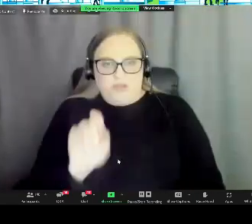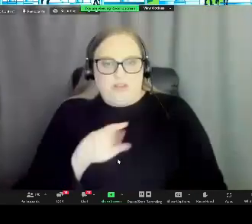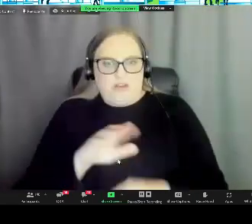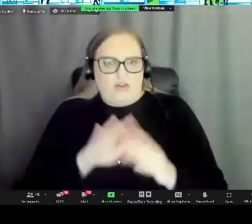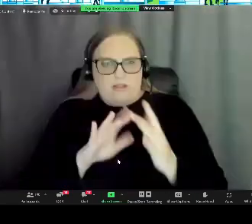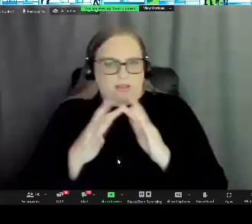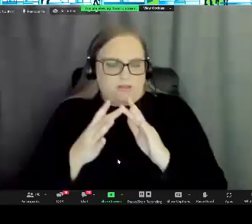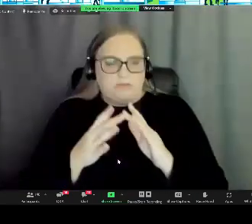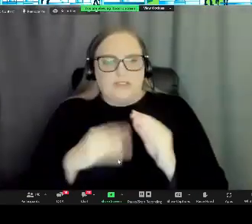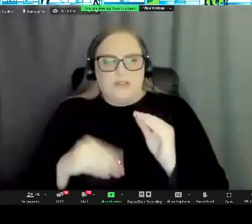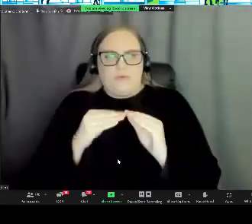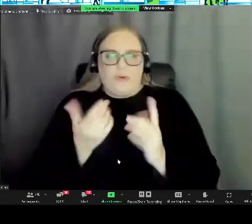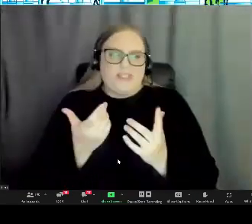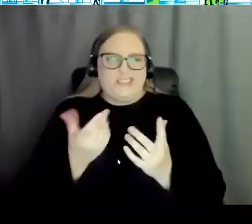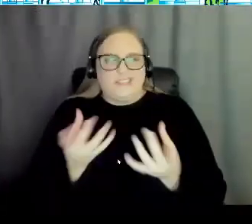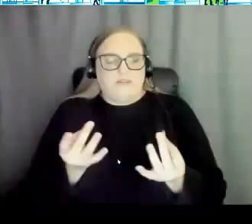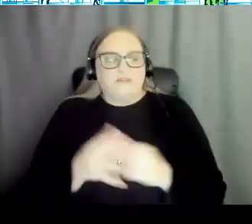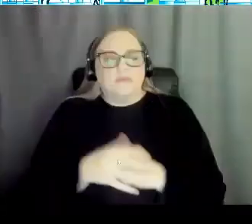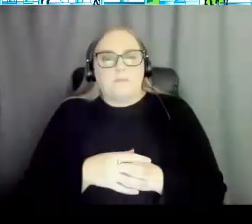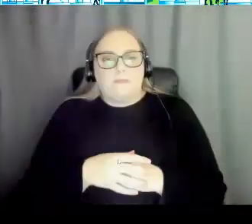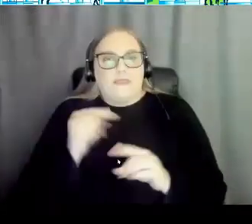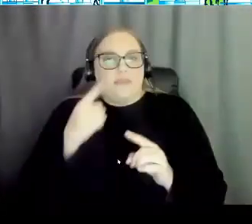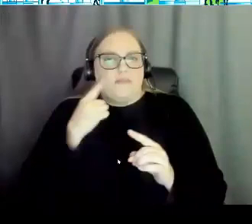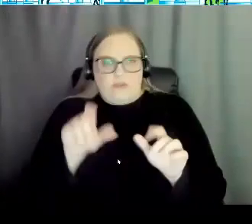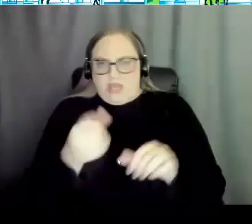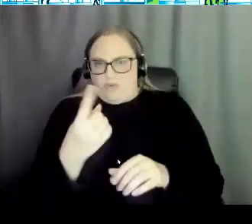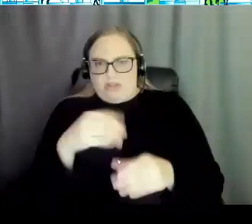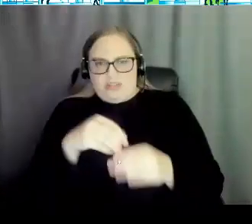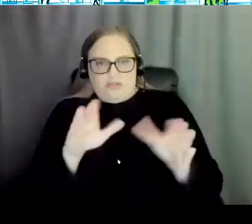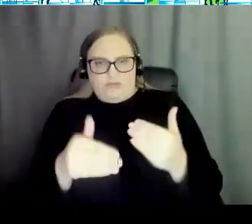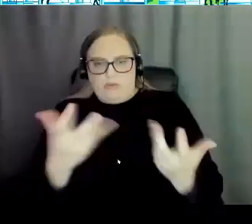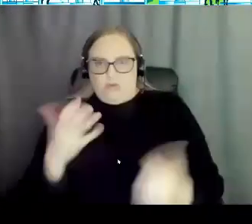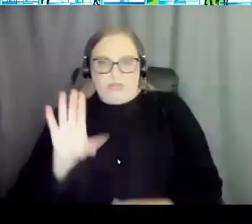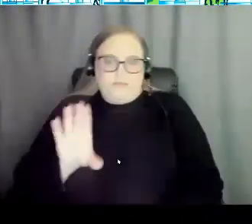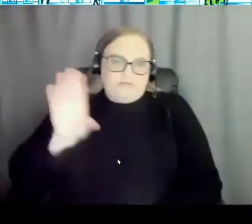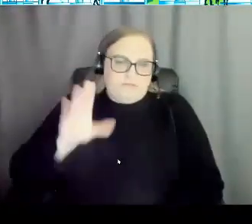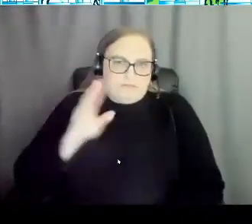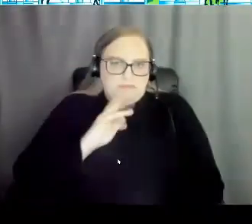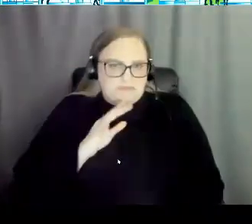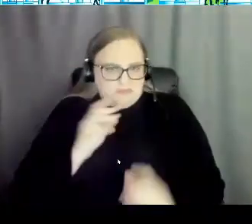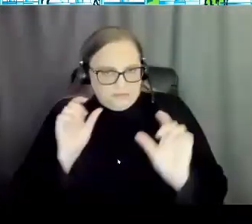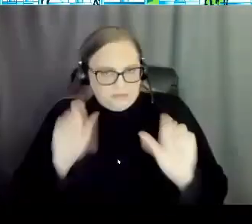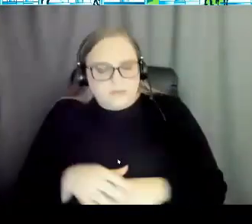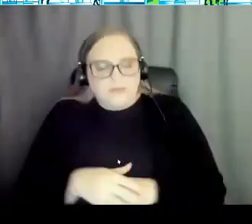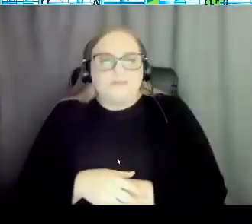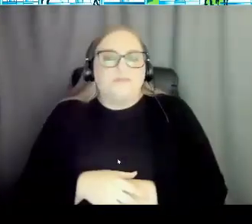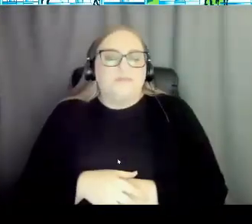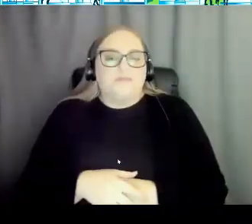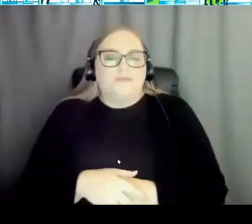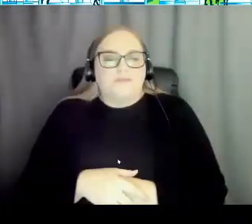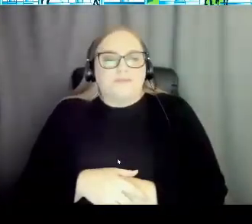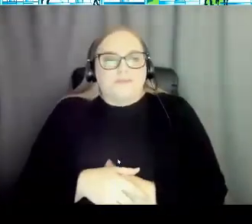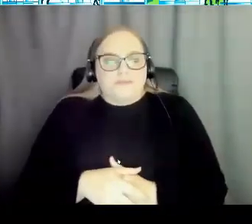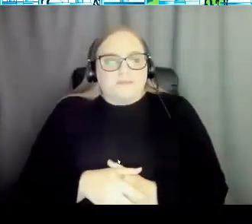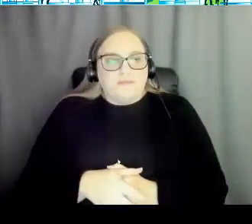a trickier one. So this is for the room. Whoever would like to volunteer this one is free to do so.